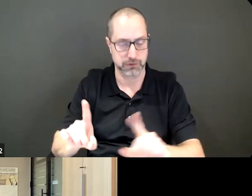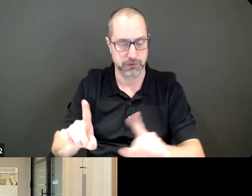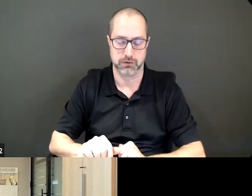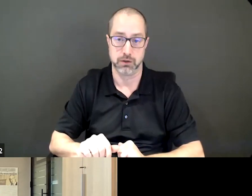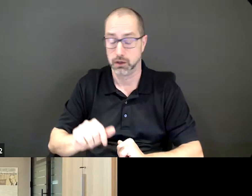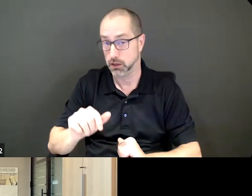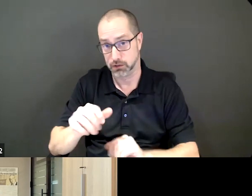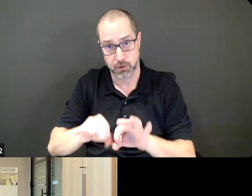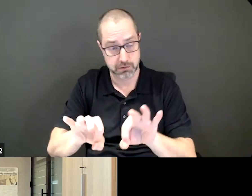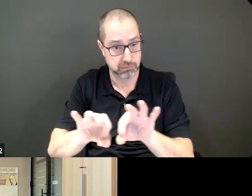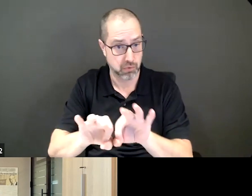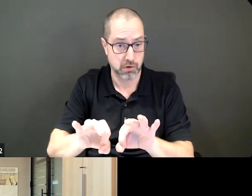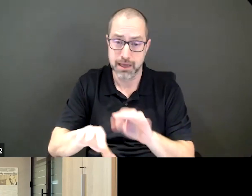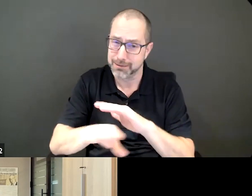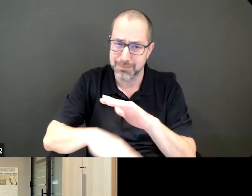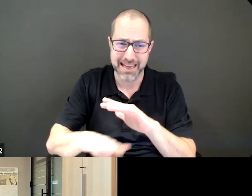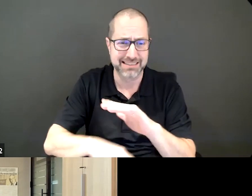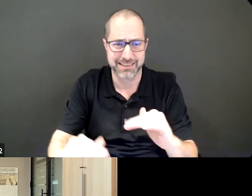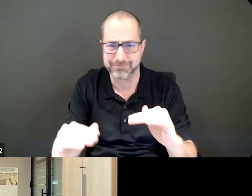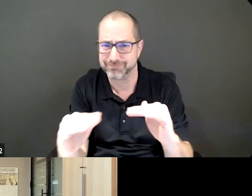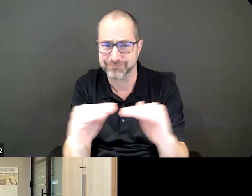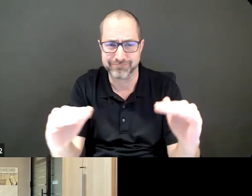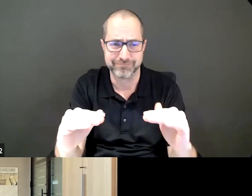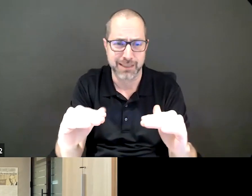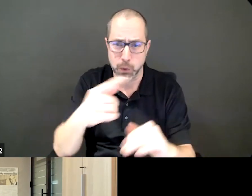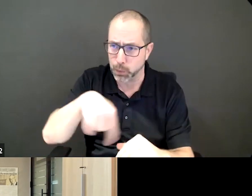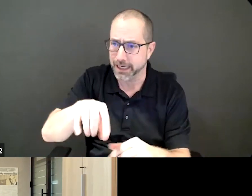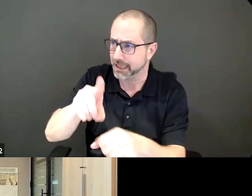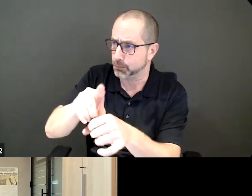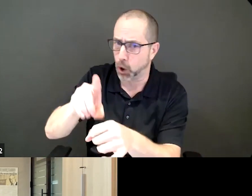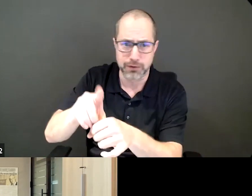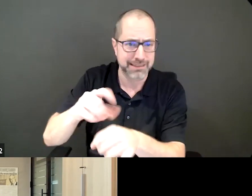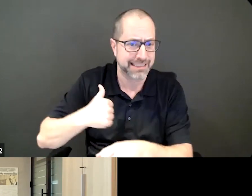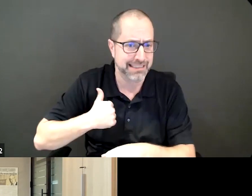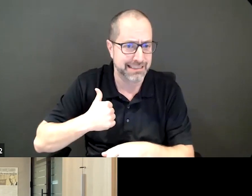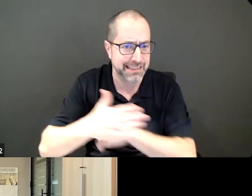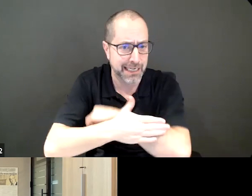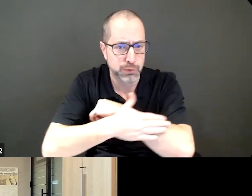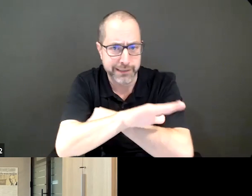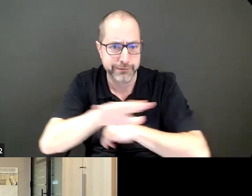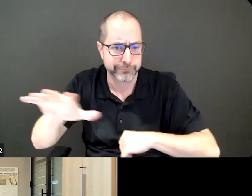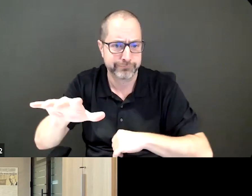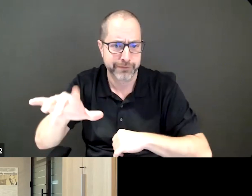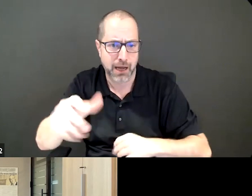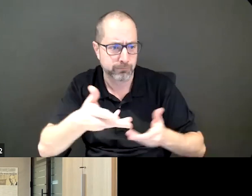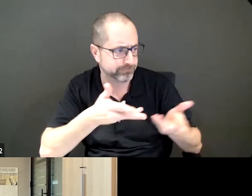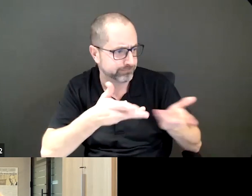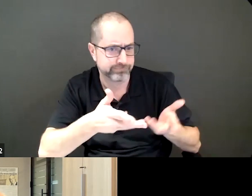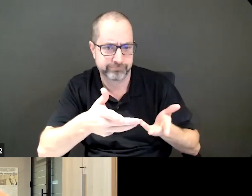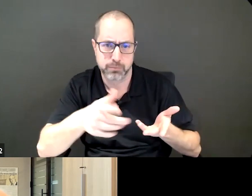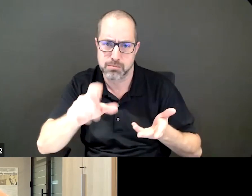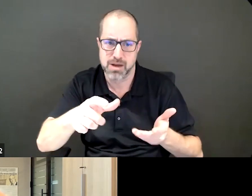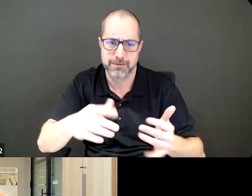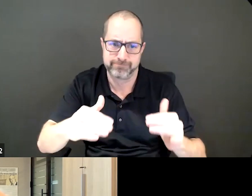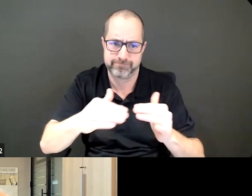of basic justice of how we in a democracy treat one another, to ensure that every one of our citizens has the opportunity